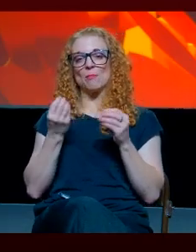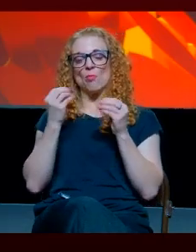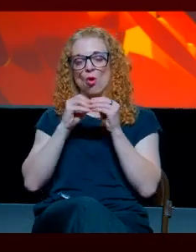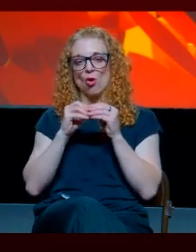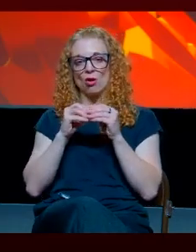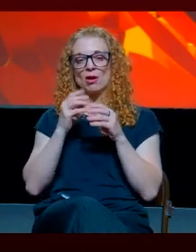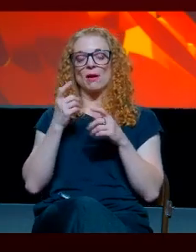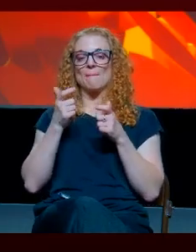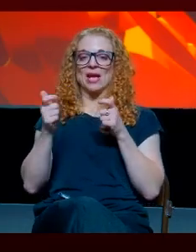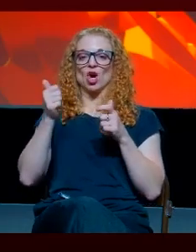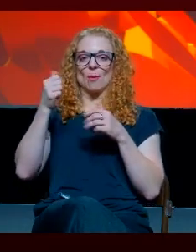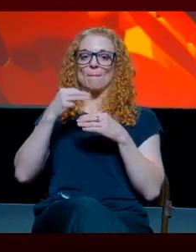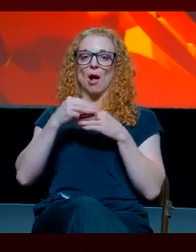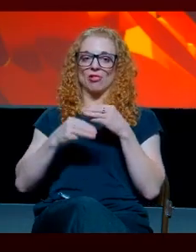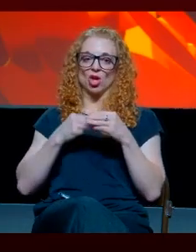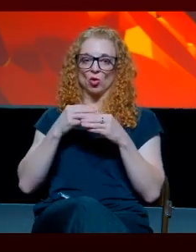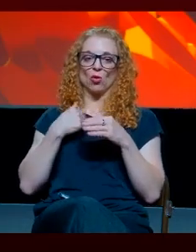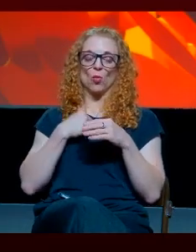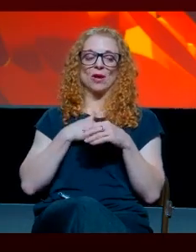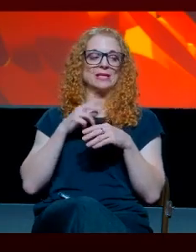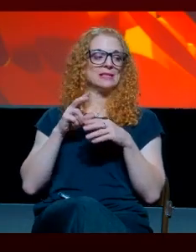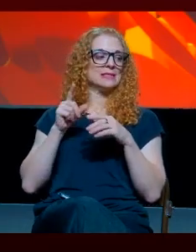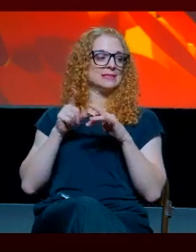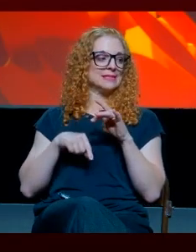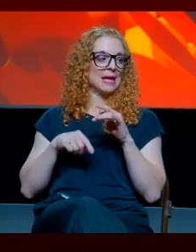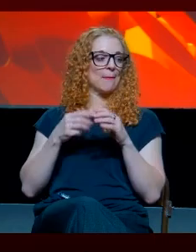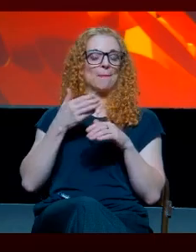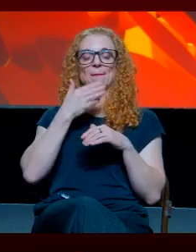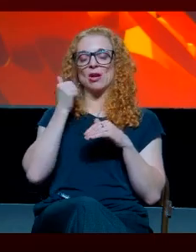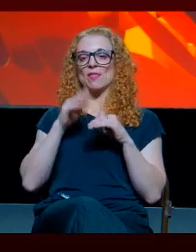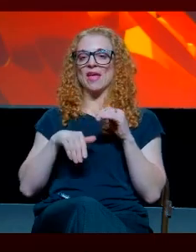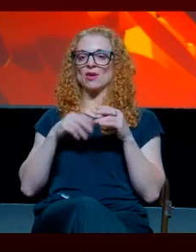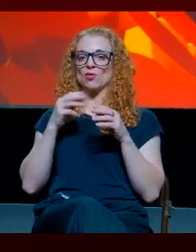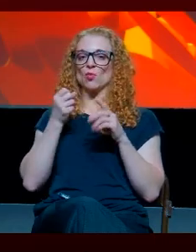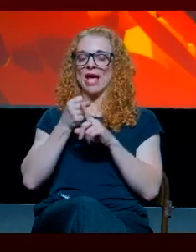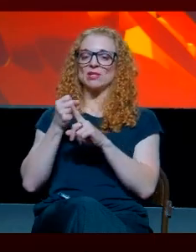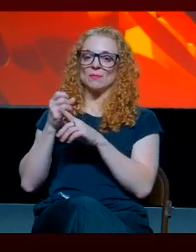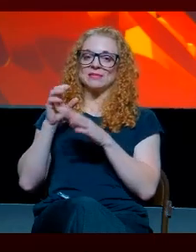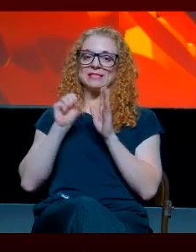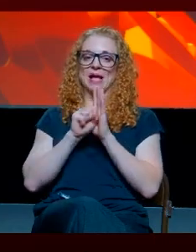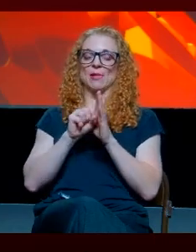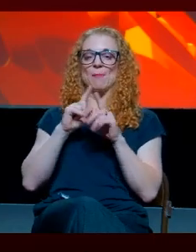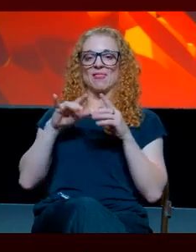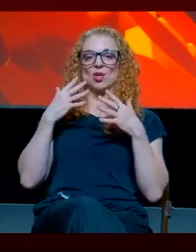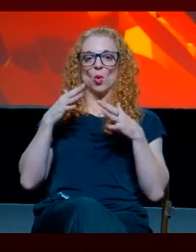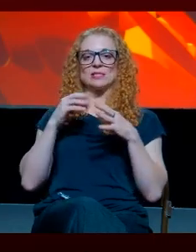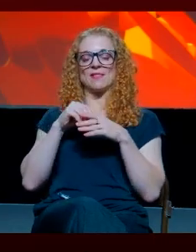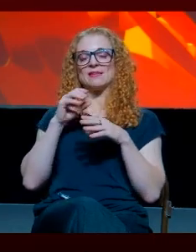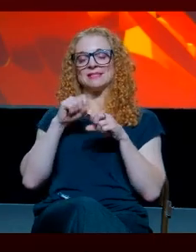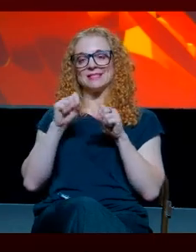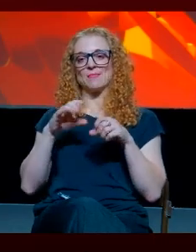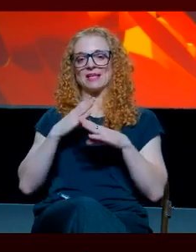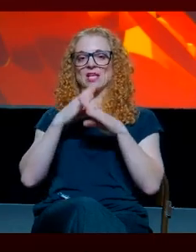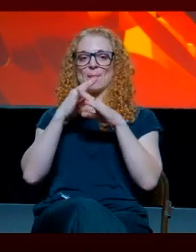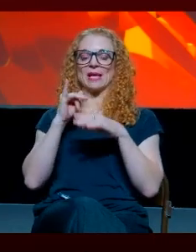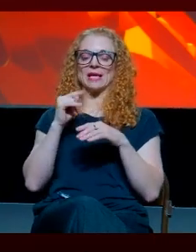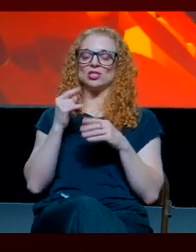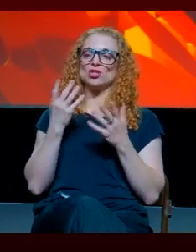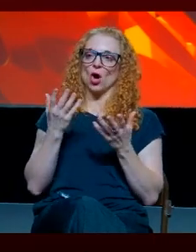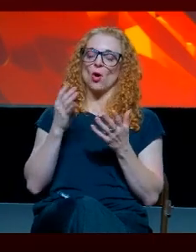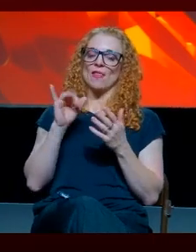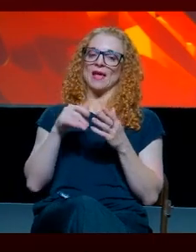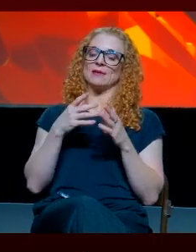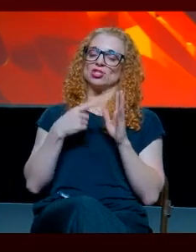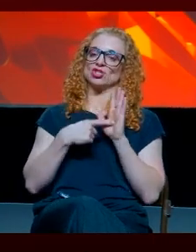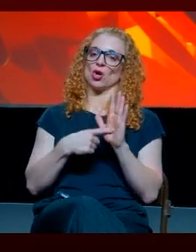bigger molecule, we get better than random sampling, but we're still, the noise in the system is stopping it to work. And so this sort of